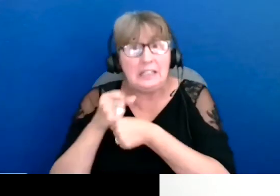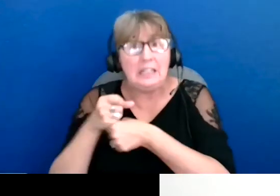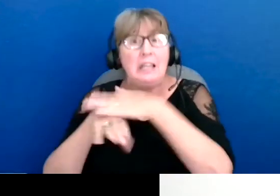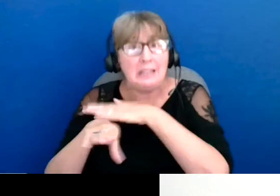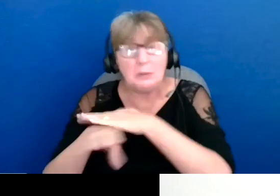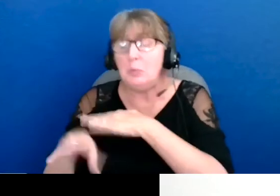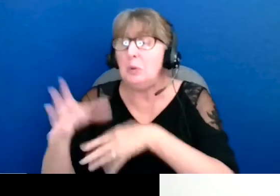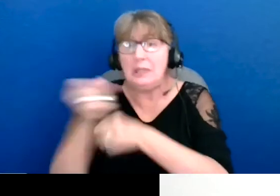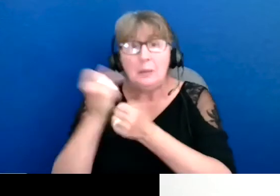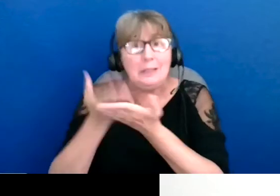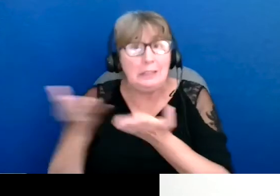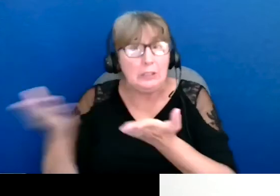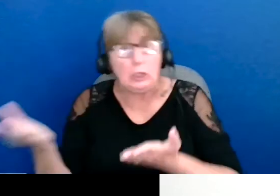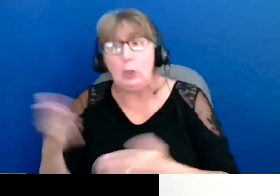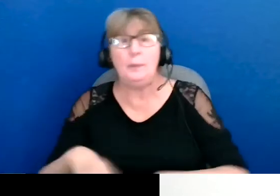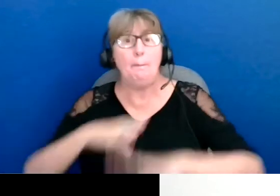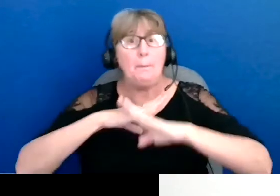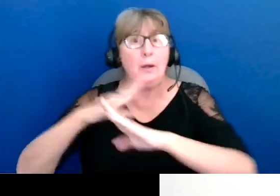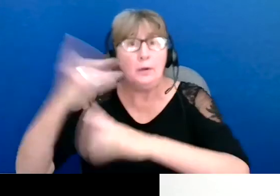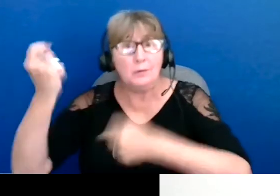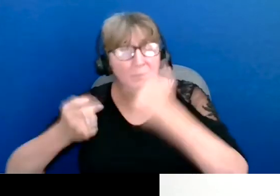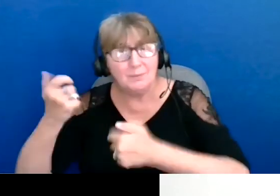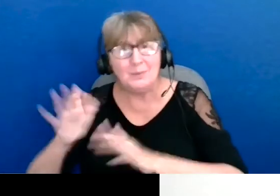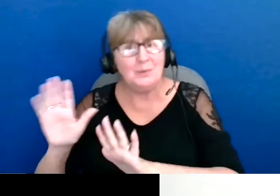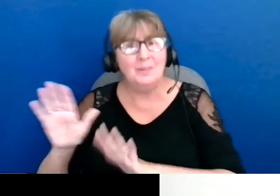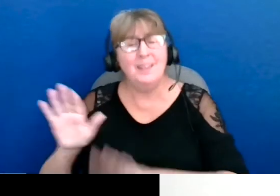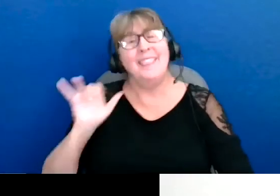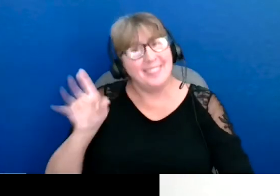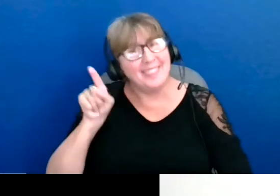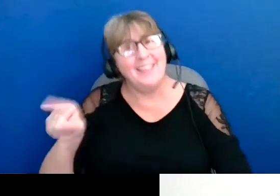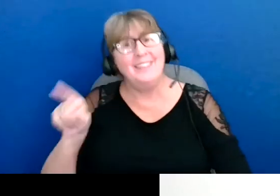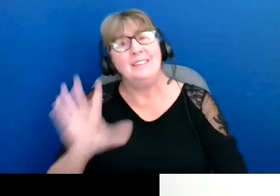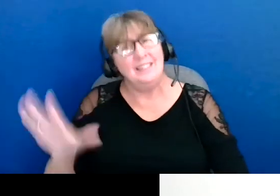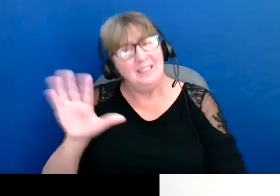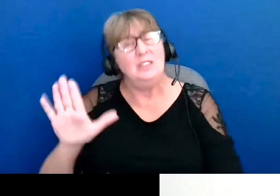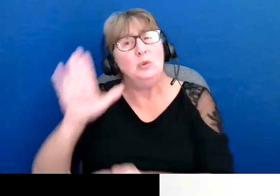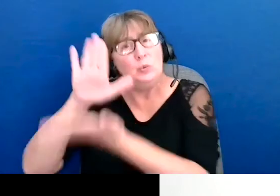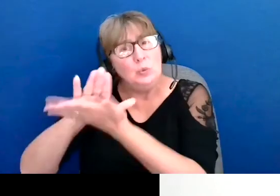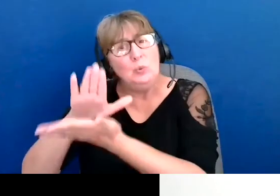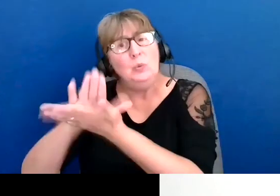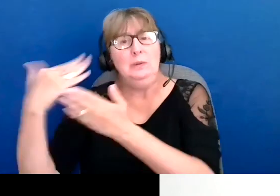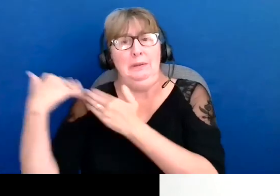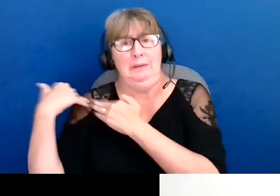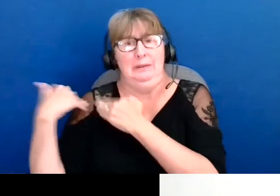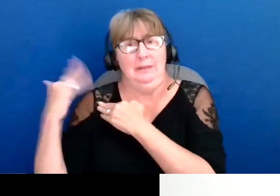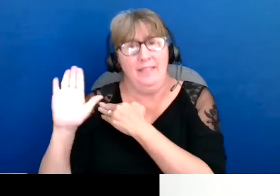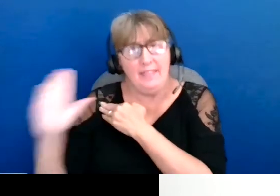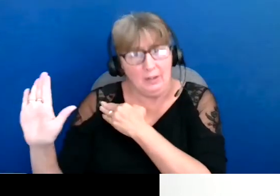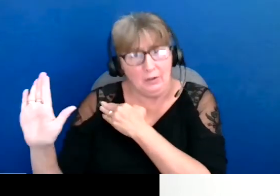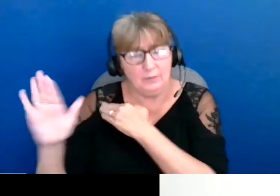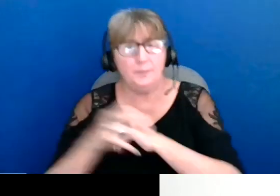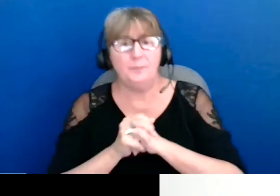removing barriers on campus. That's the school's legal obligation. So there